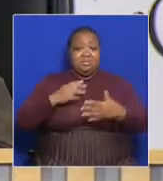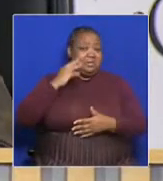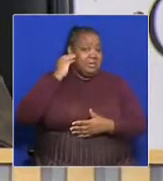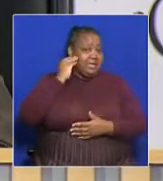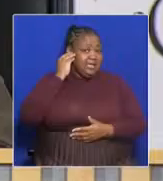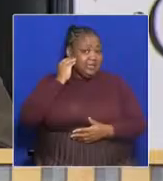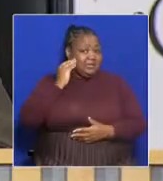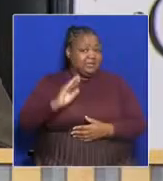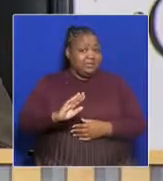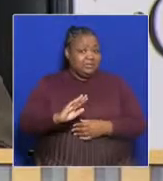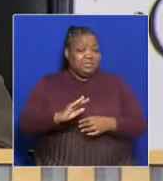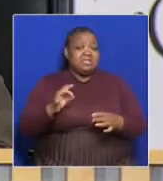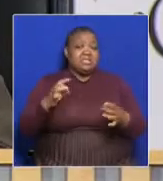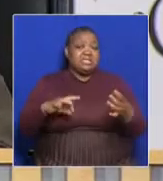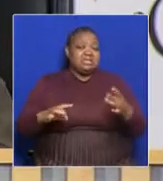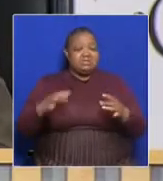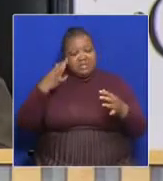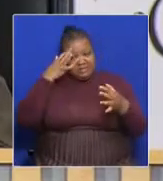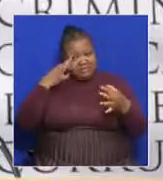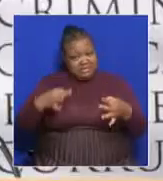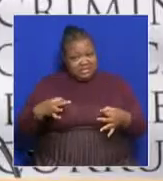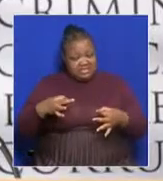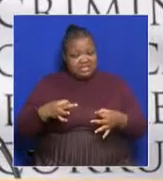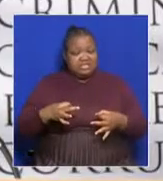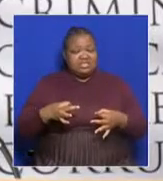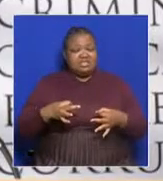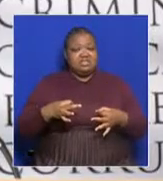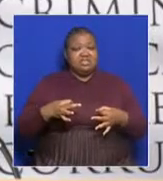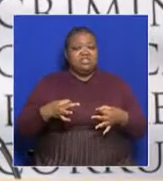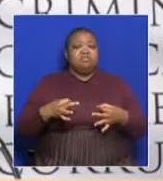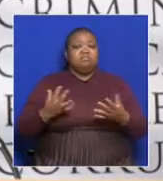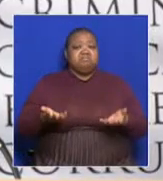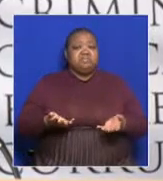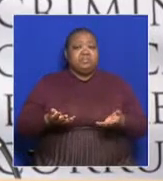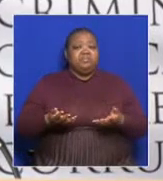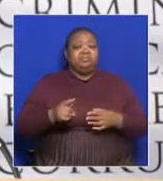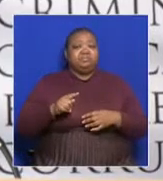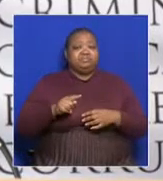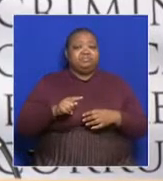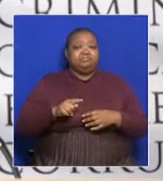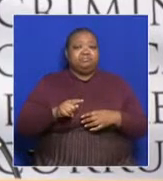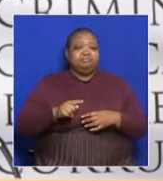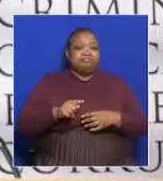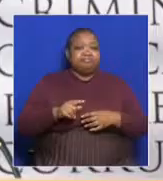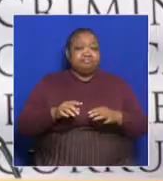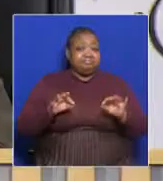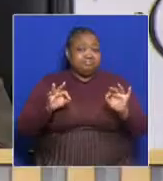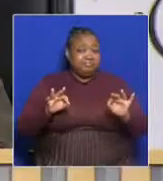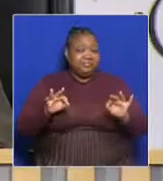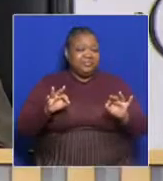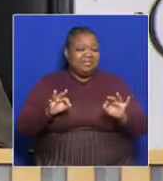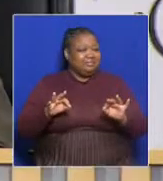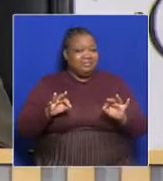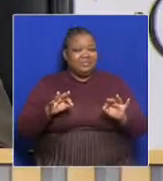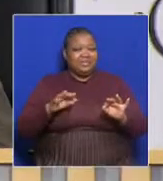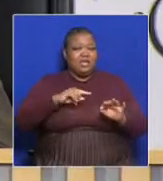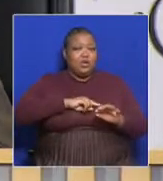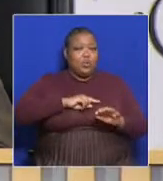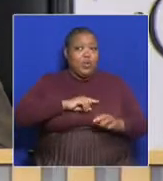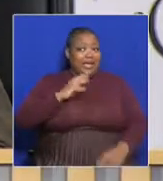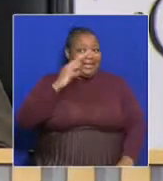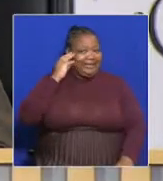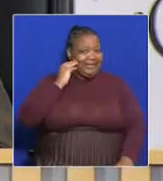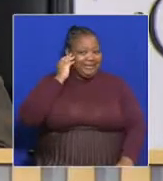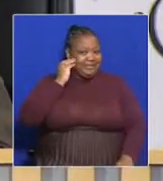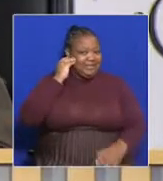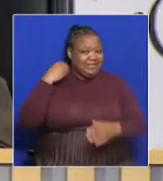the decisions we take may not be viewed in a favorable light here, but it's because of our experience of the challenges